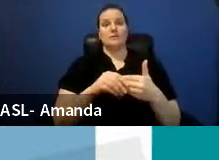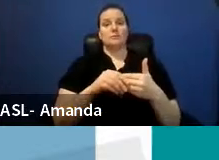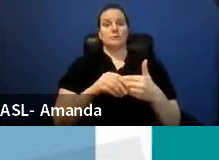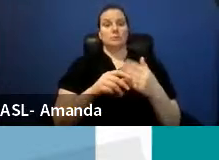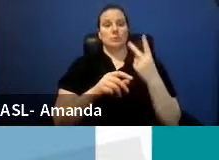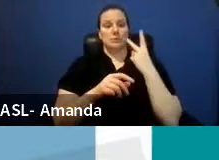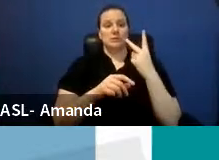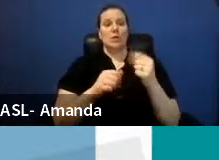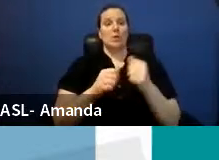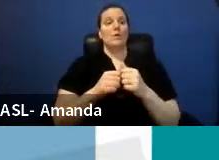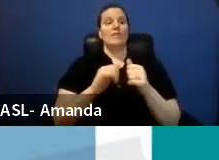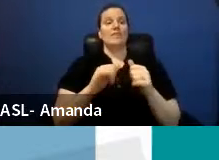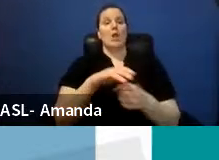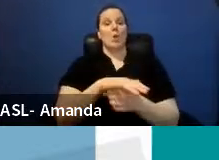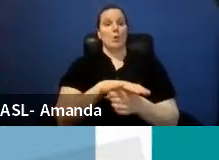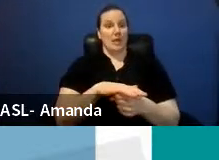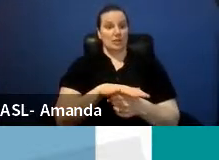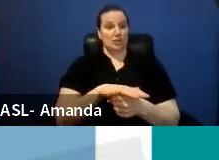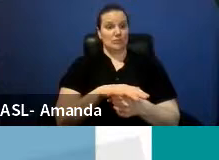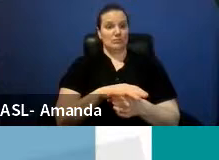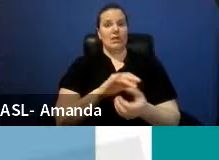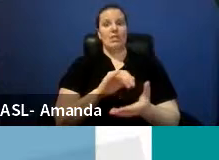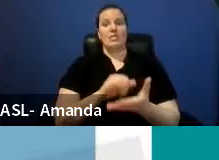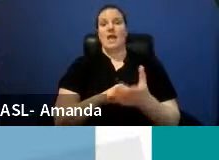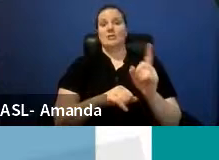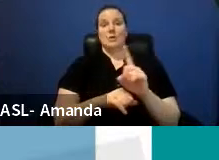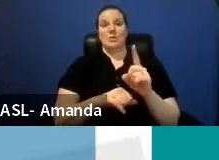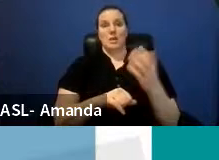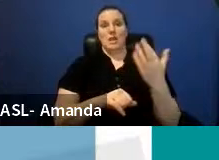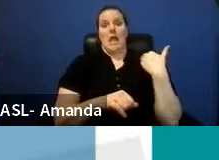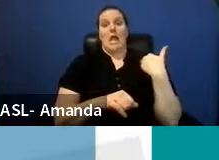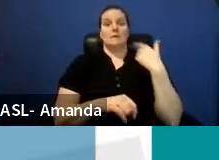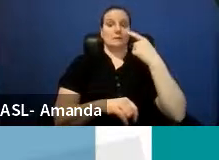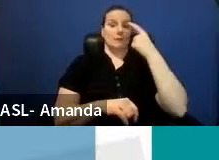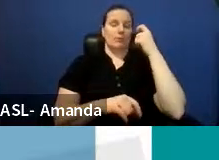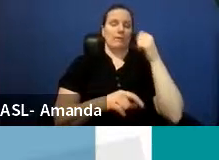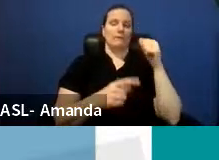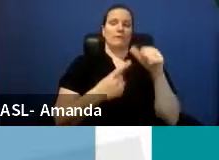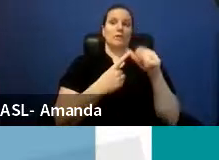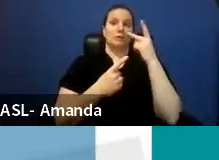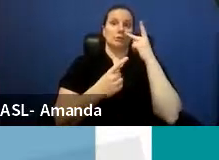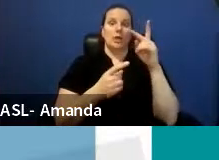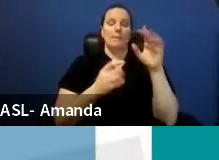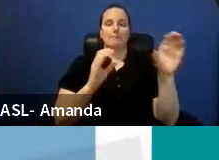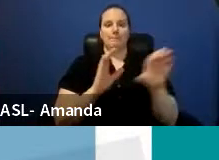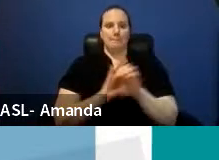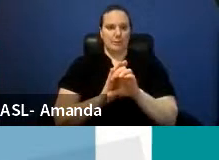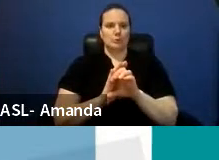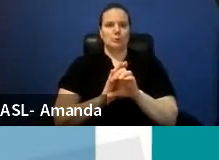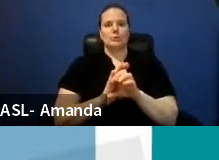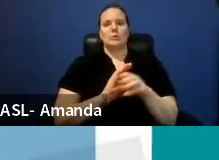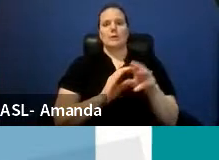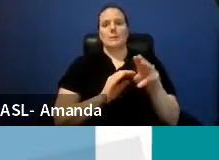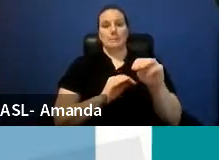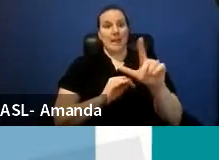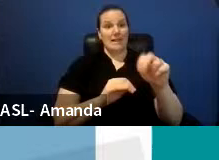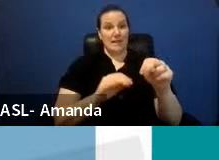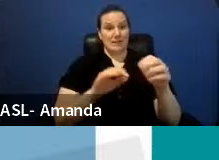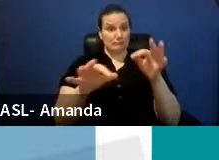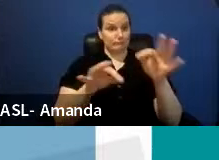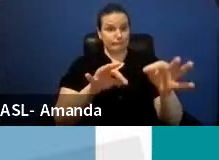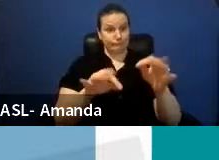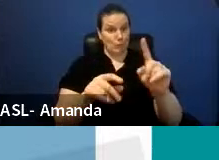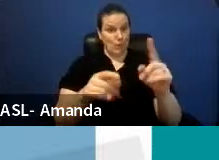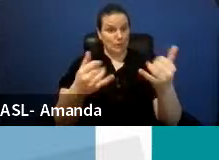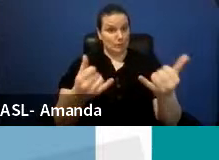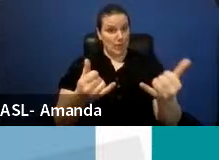in terms of the location. This is where we were last summer when you first saw this graphic. And so Malin is going to walk you through where